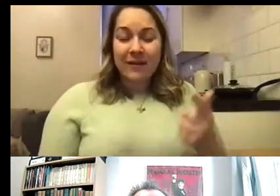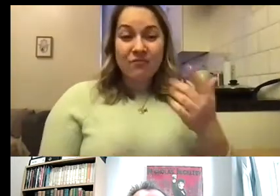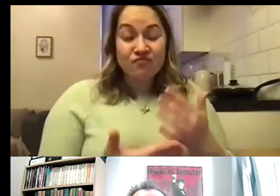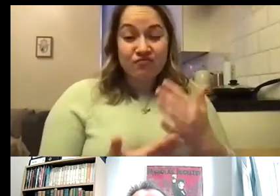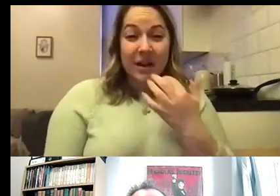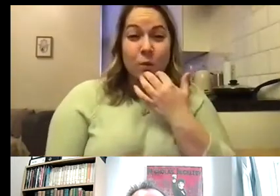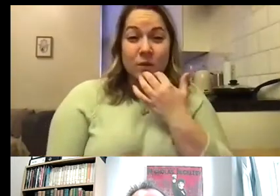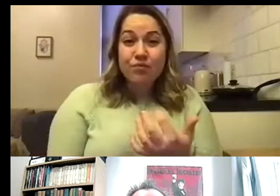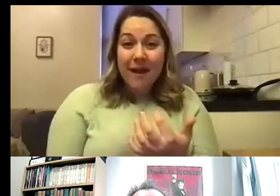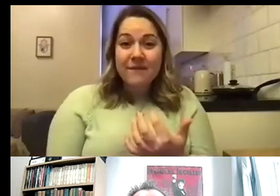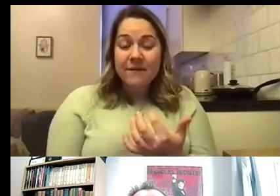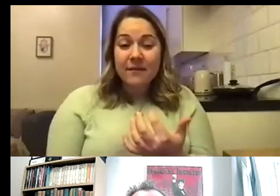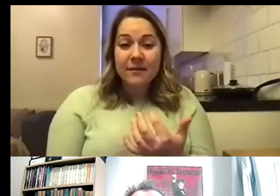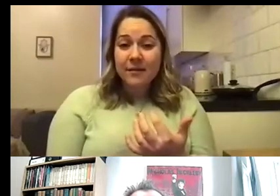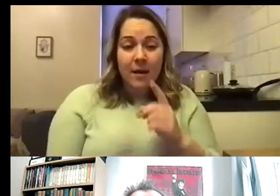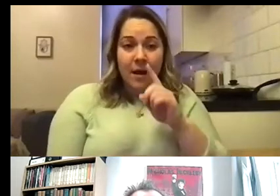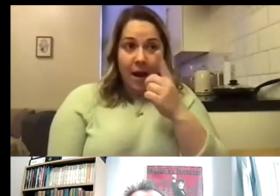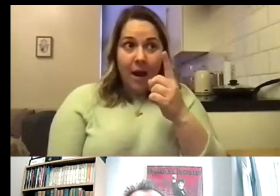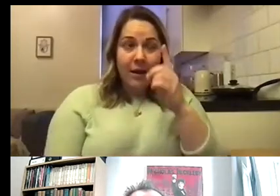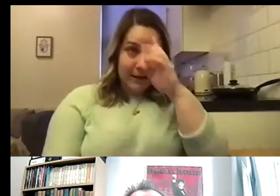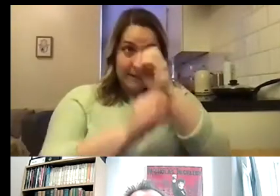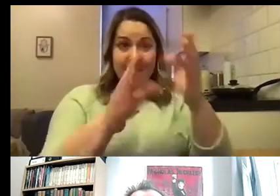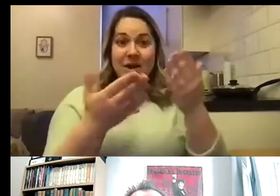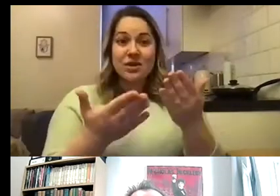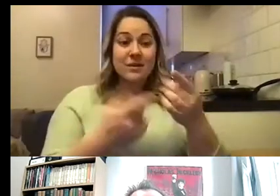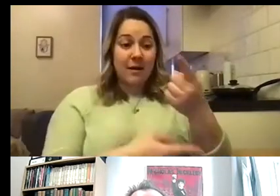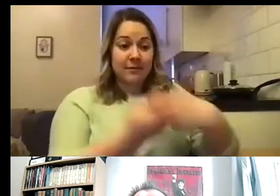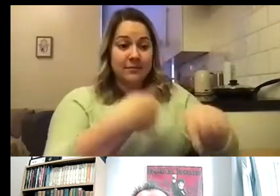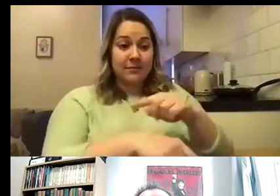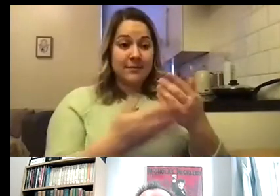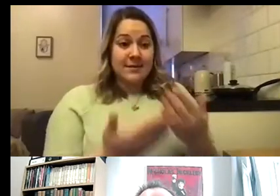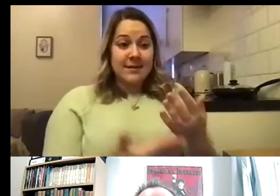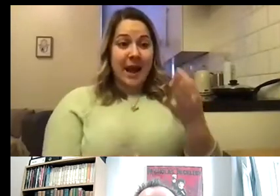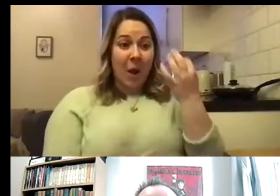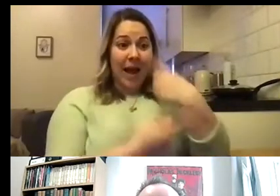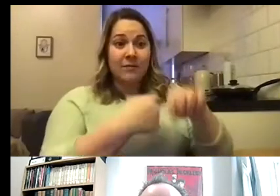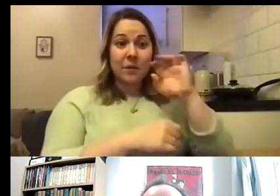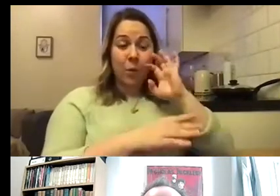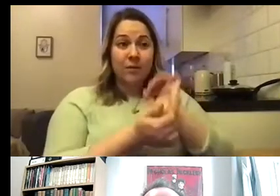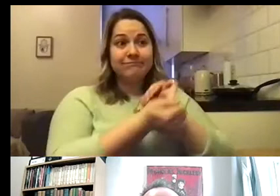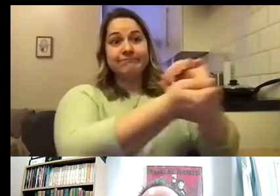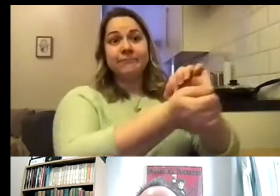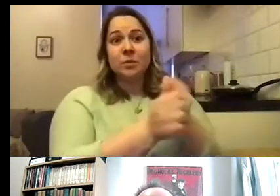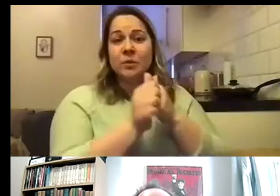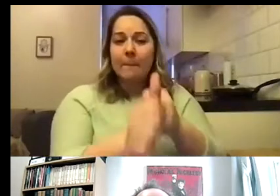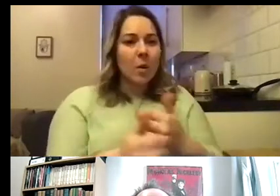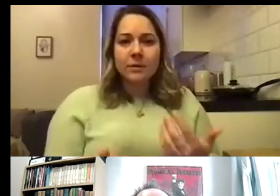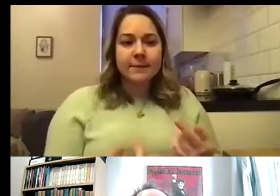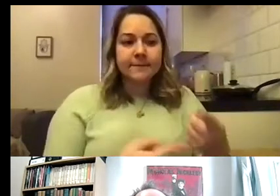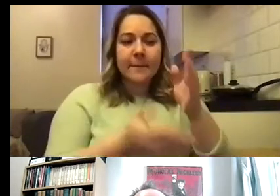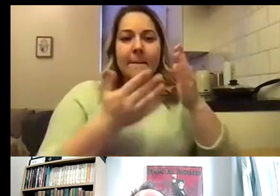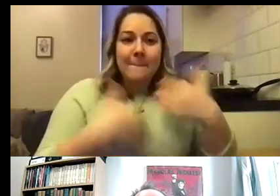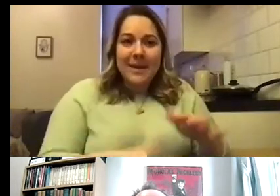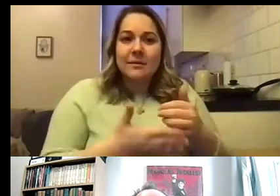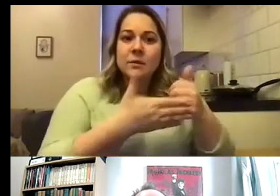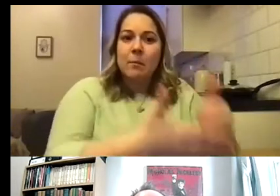And it's not something that, I mean, I can't imagine councillors doing that in many boroughs now. It's a very rebellious act.